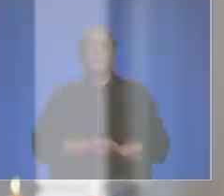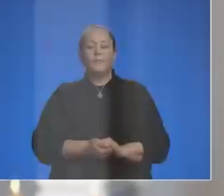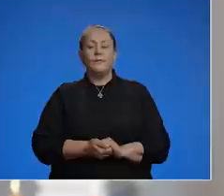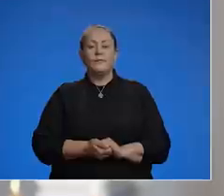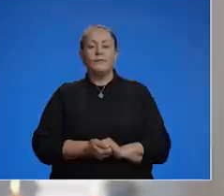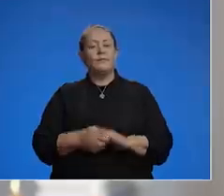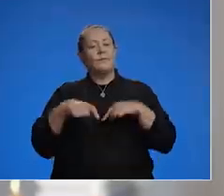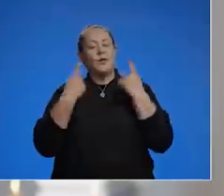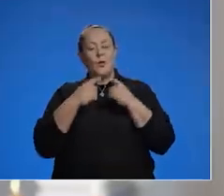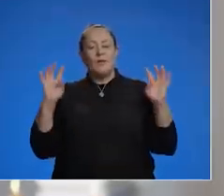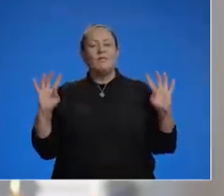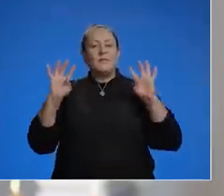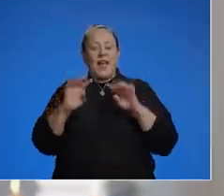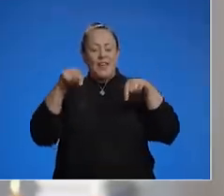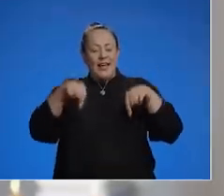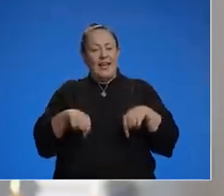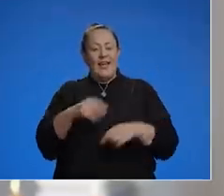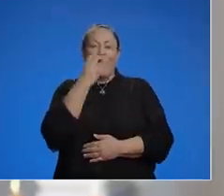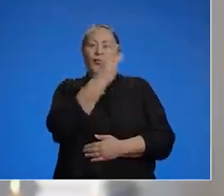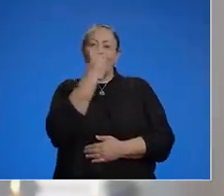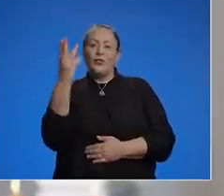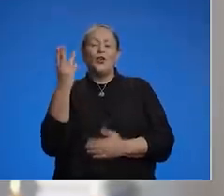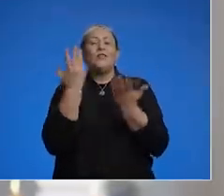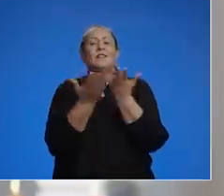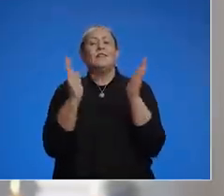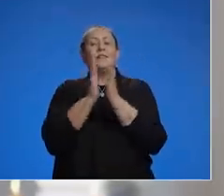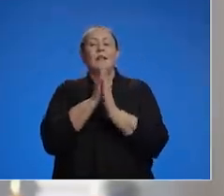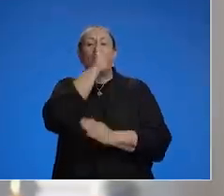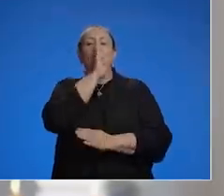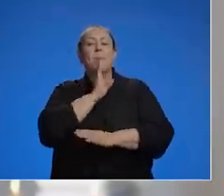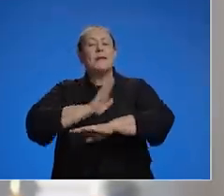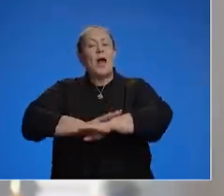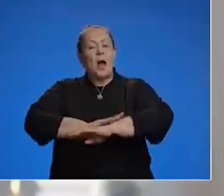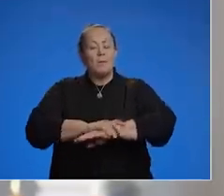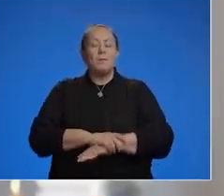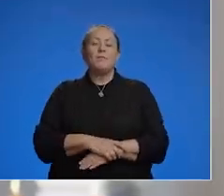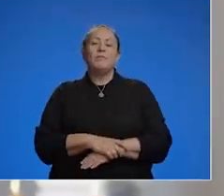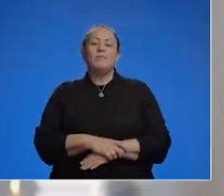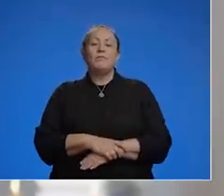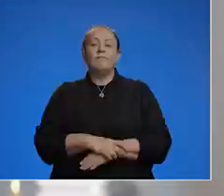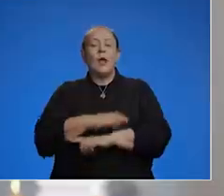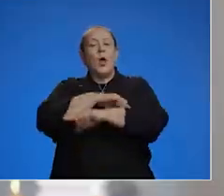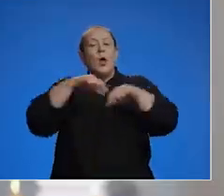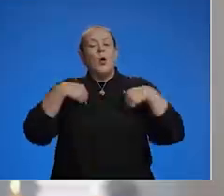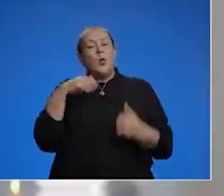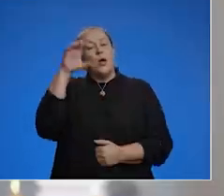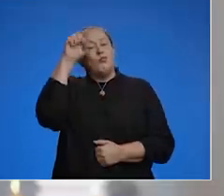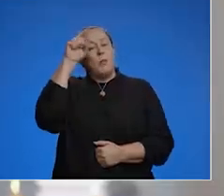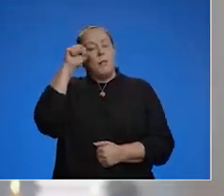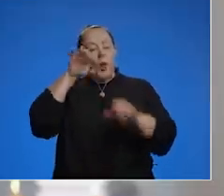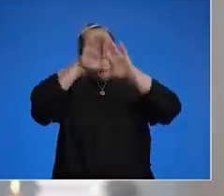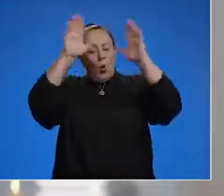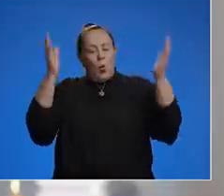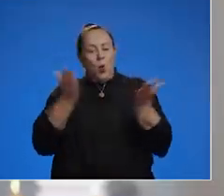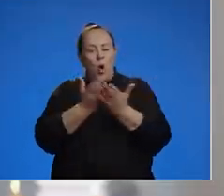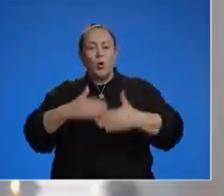As we gather today on this 33rd Sunday of Ordinary Time, we also remember the World Day